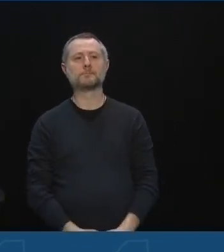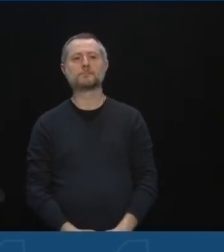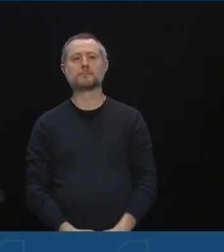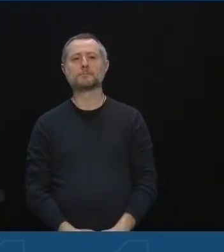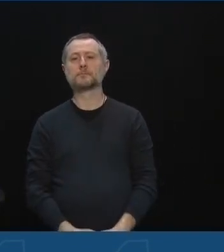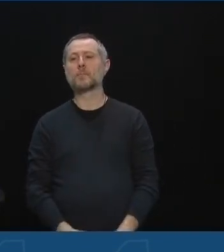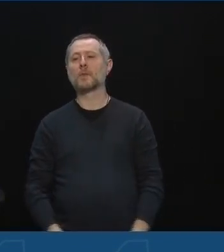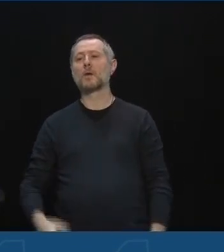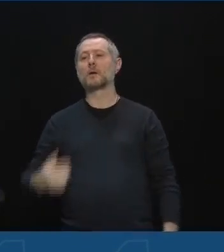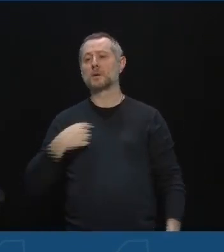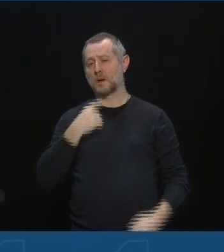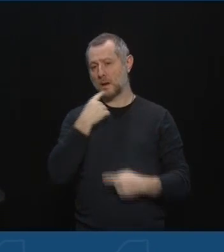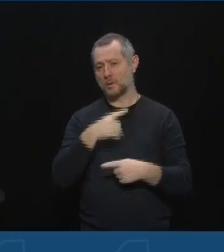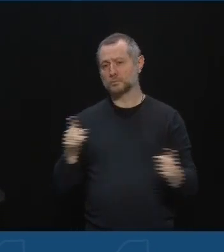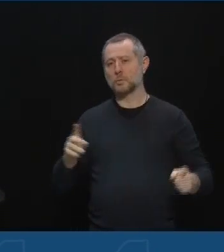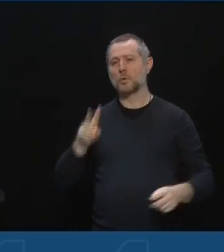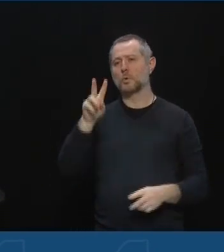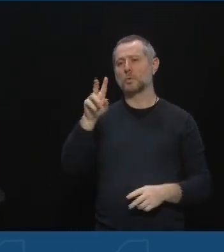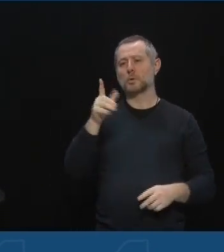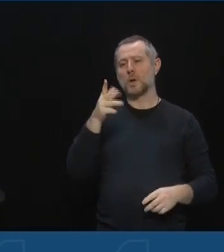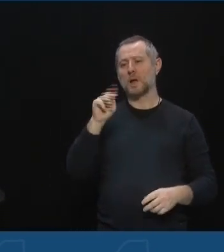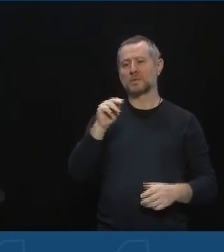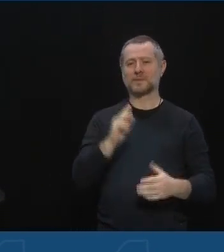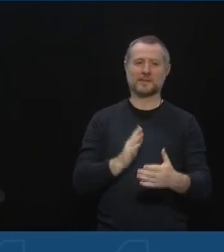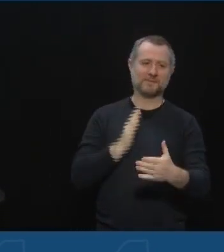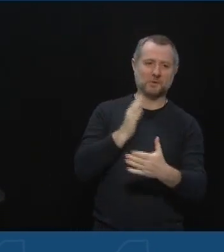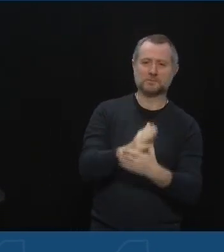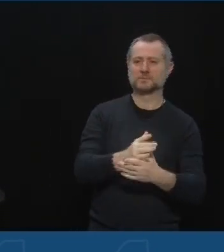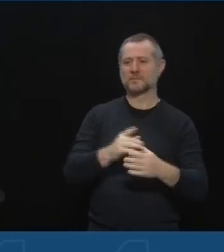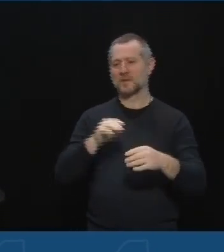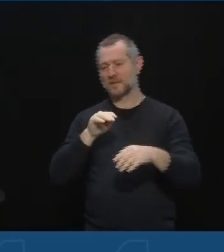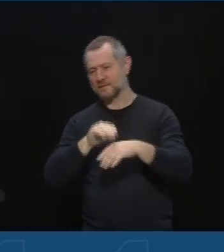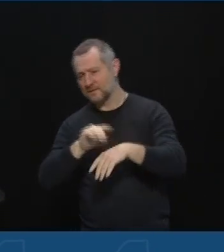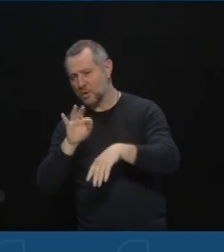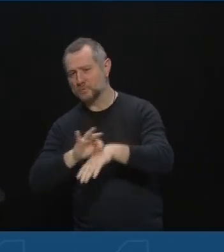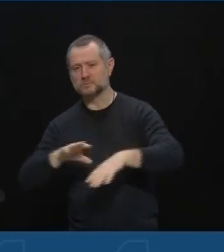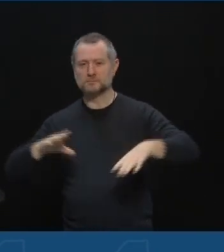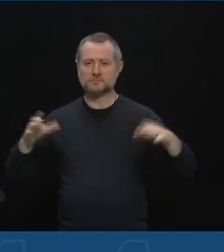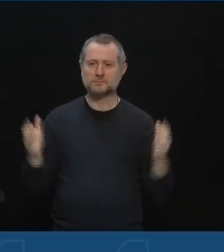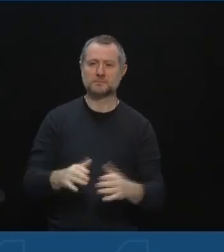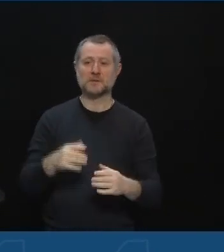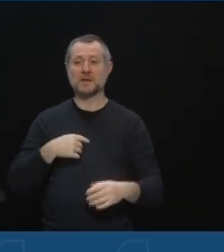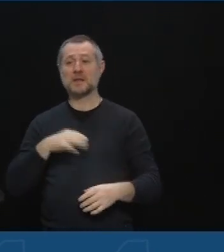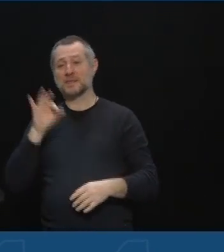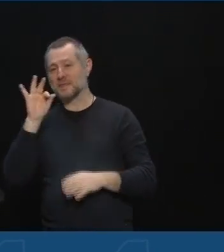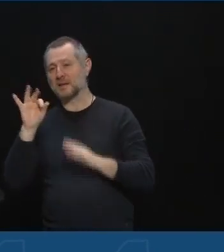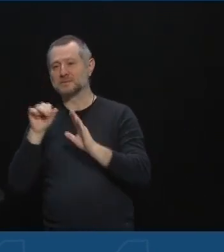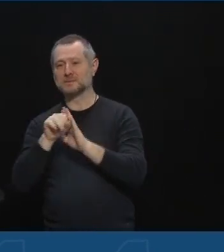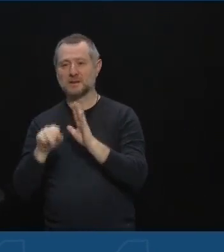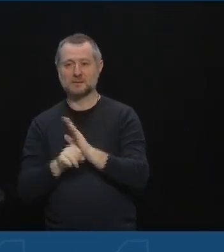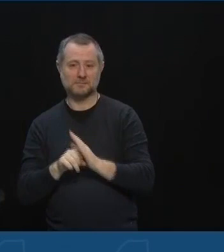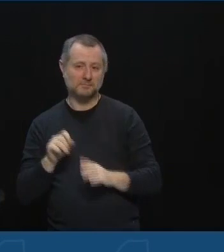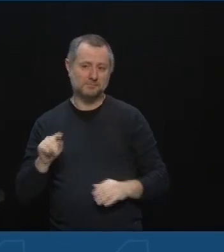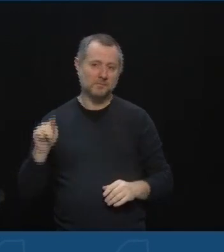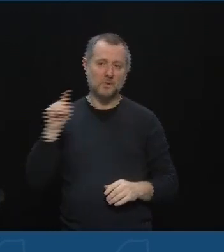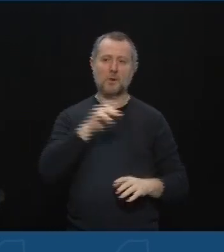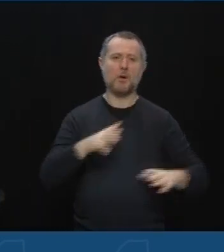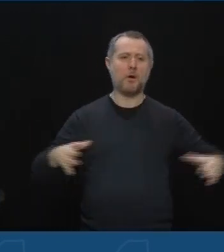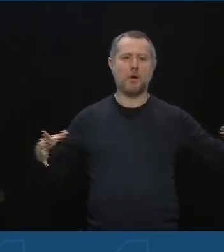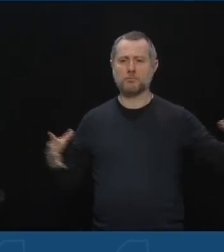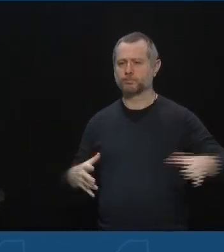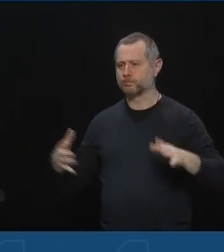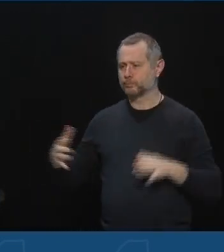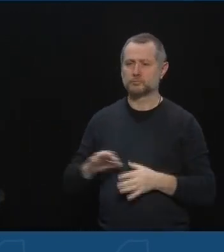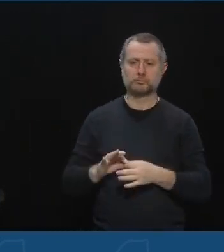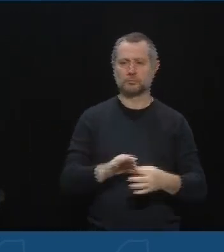a gun interdiction task force where we have nine states have come together, as well as